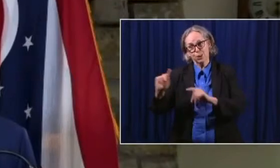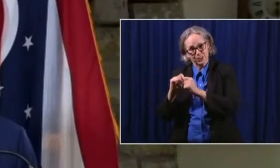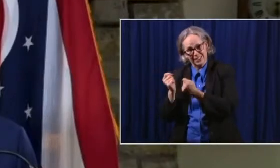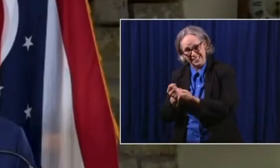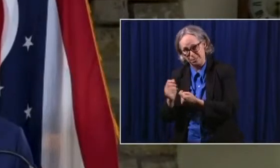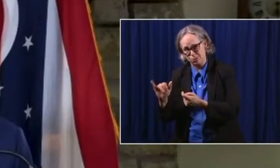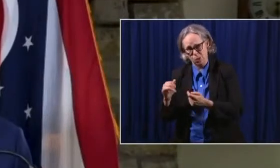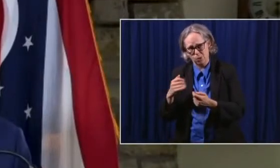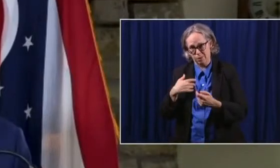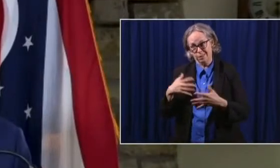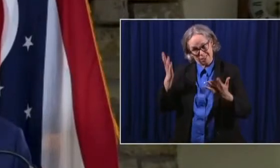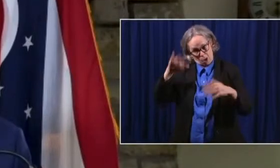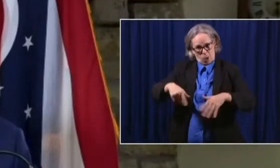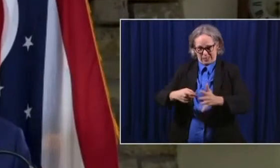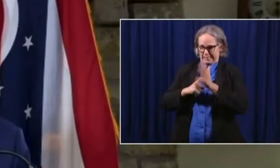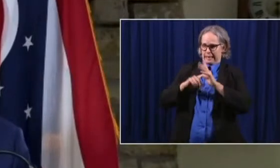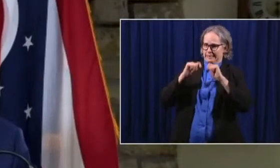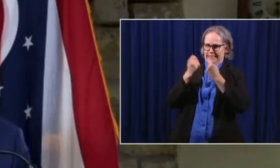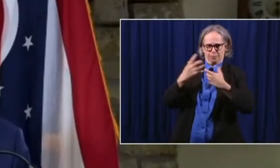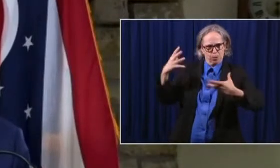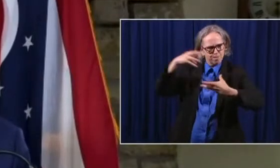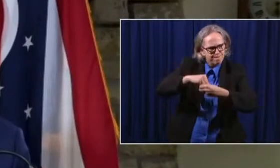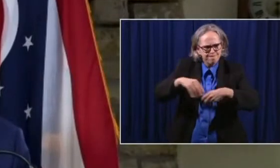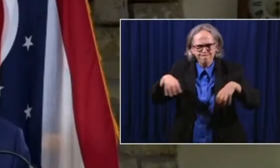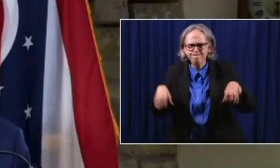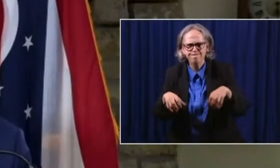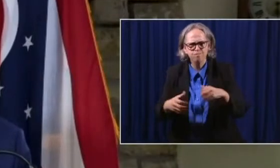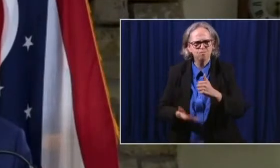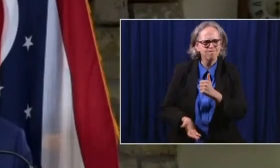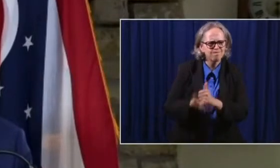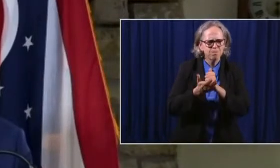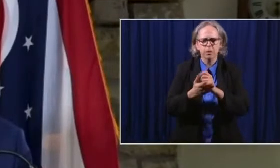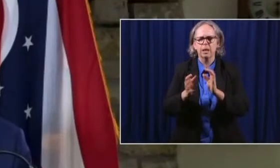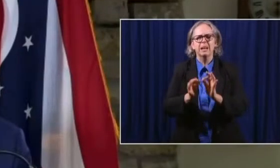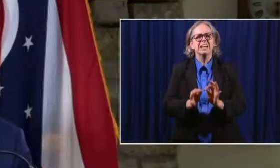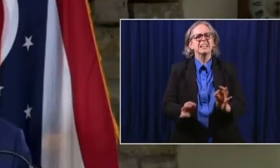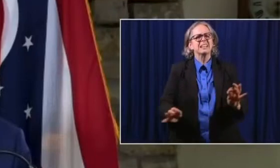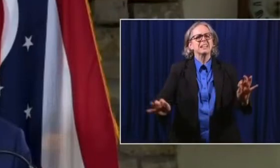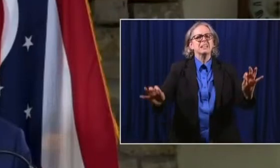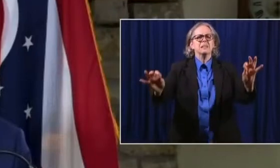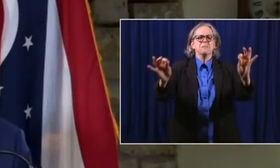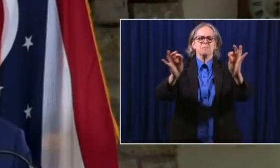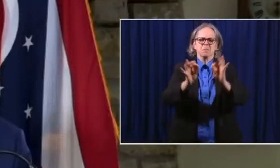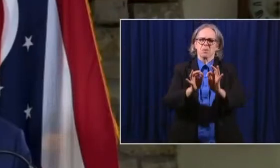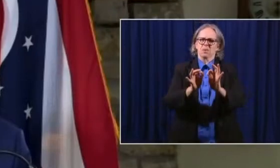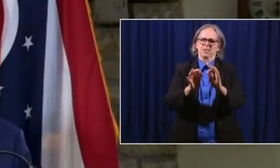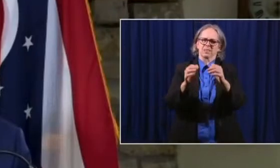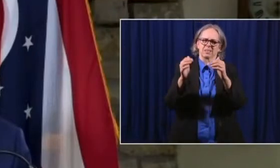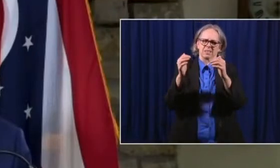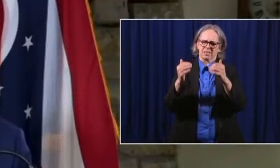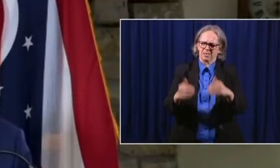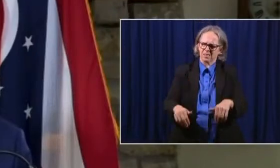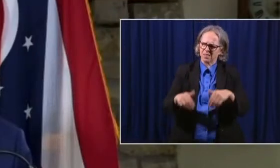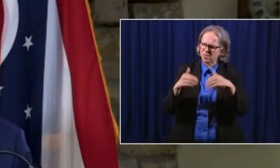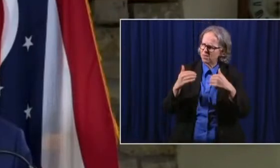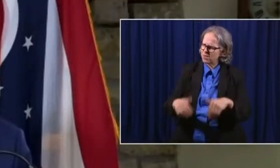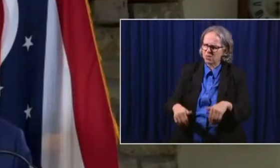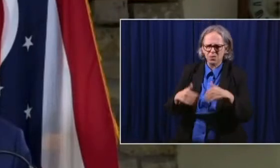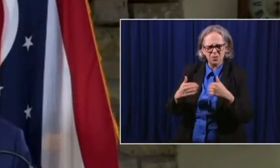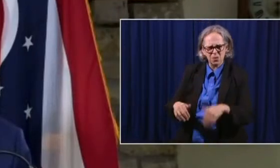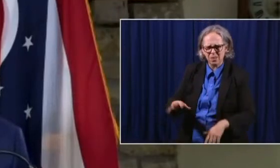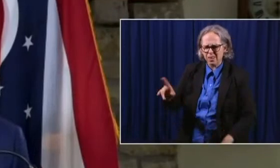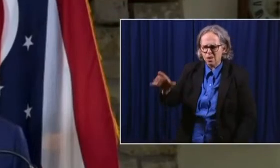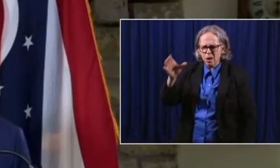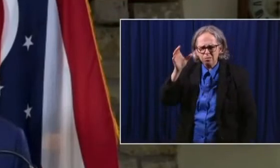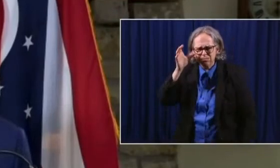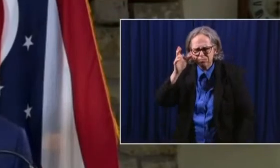Yes. And so this is very, very important. And it's been good hearing how you're dealing with